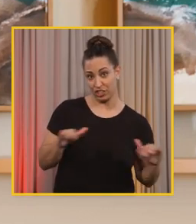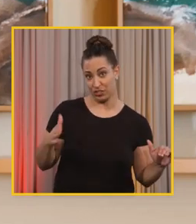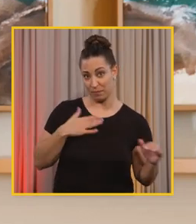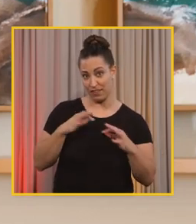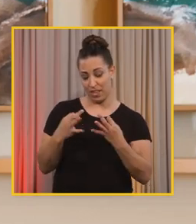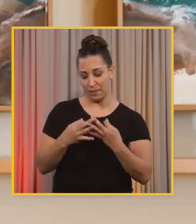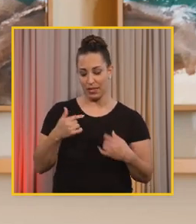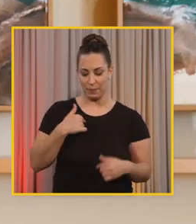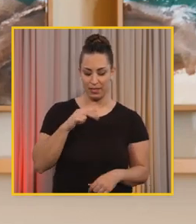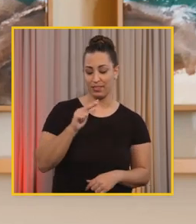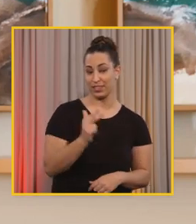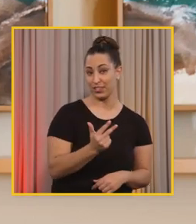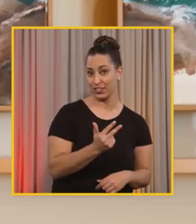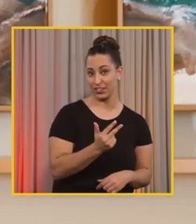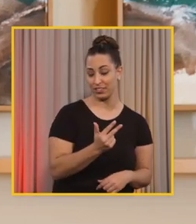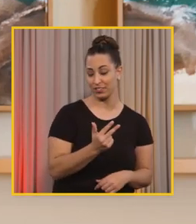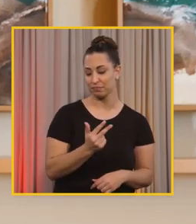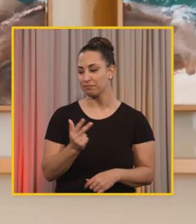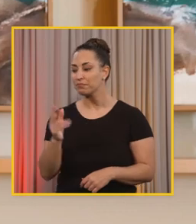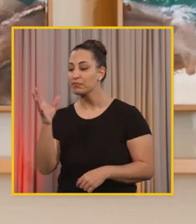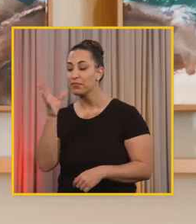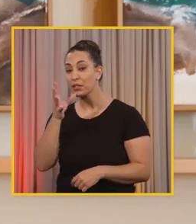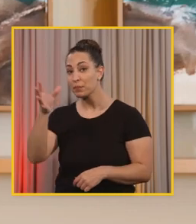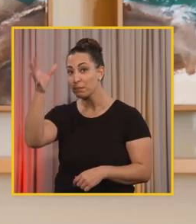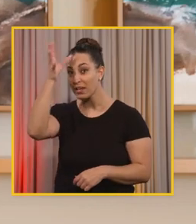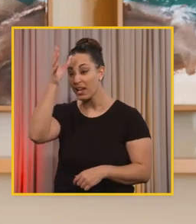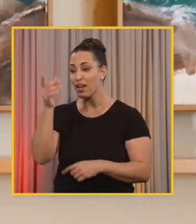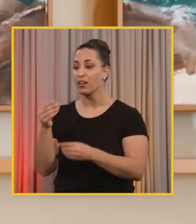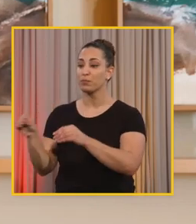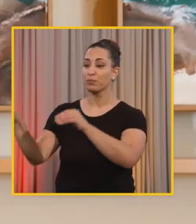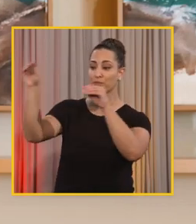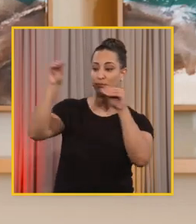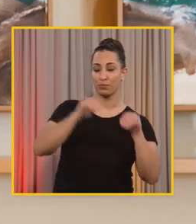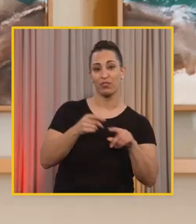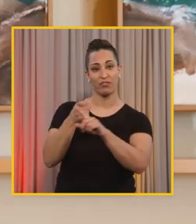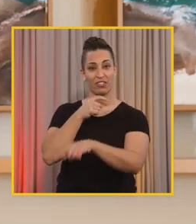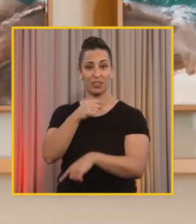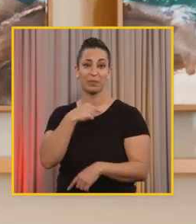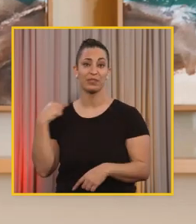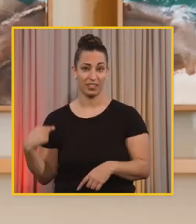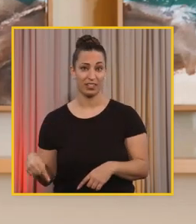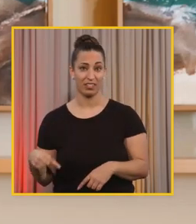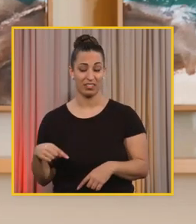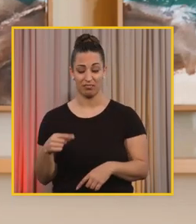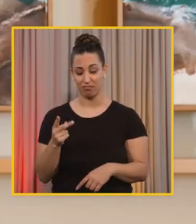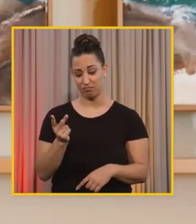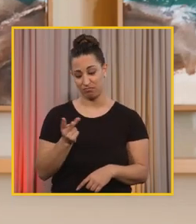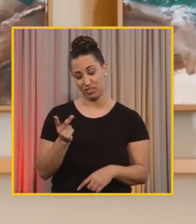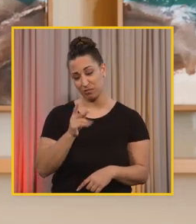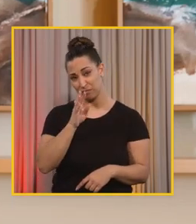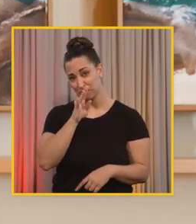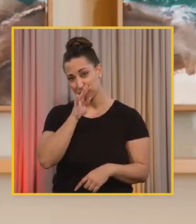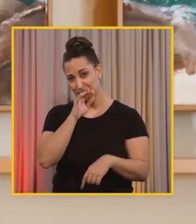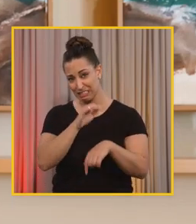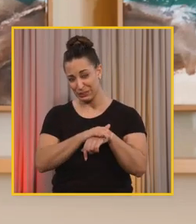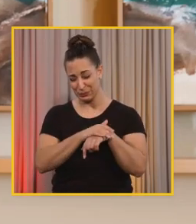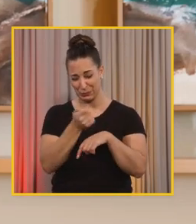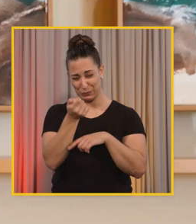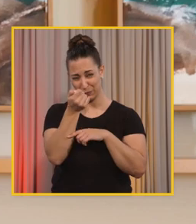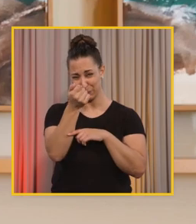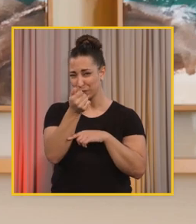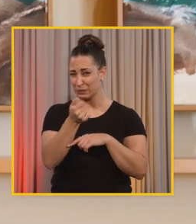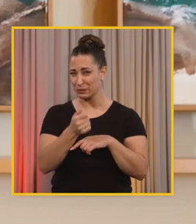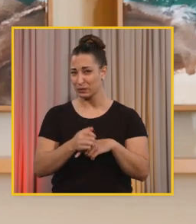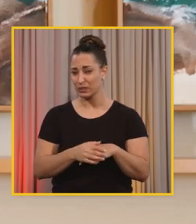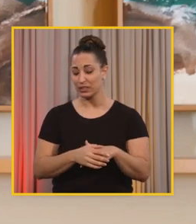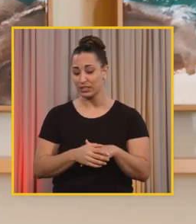family. My parents were immigrants from China, and they spoke hardly any English.